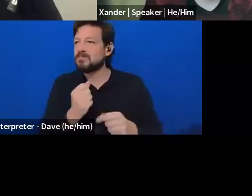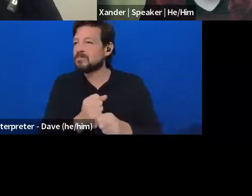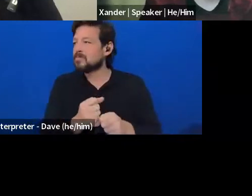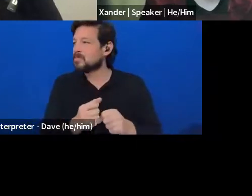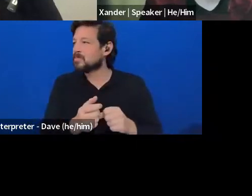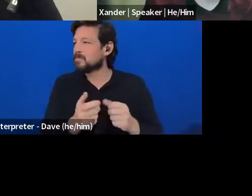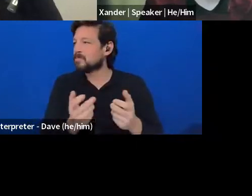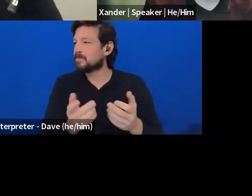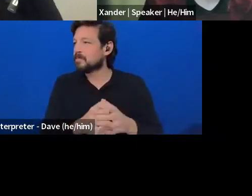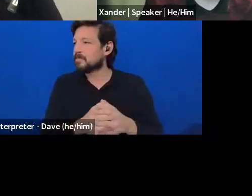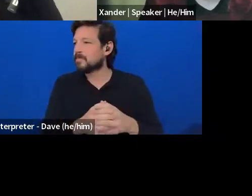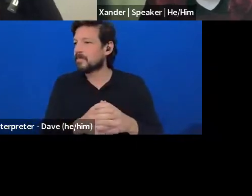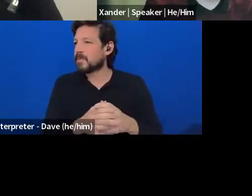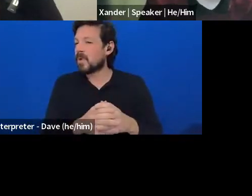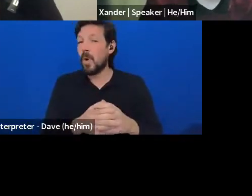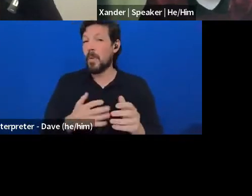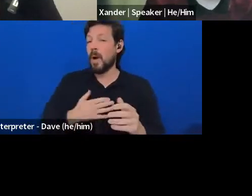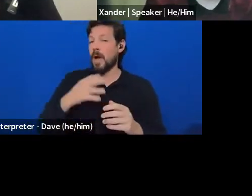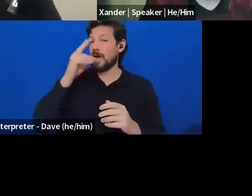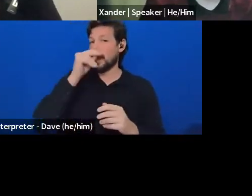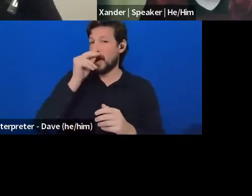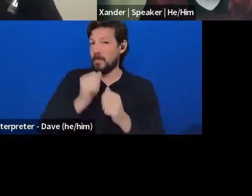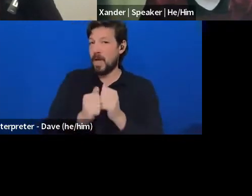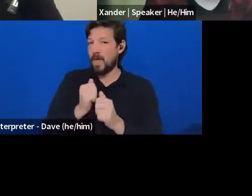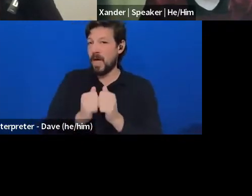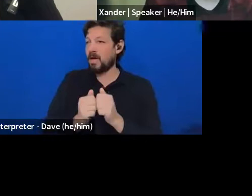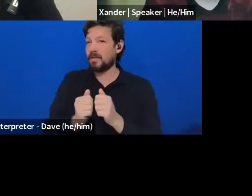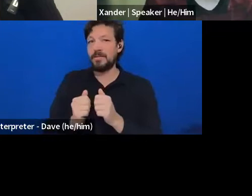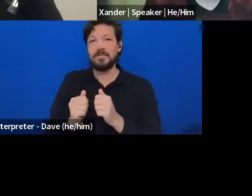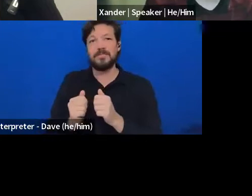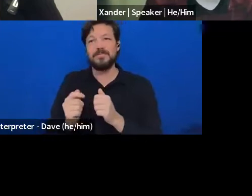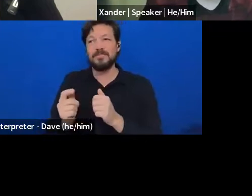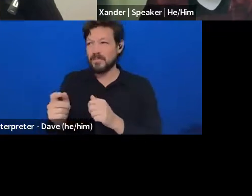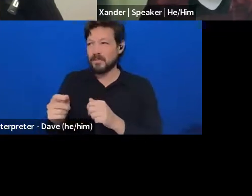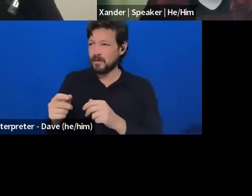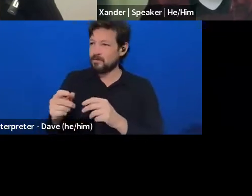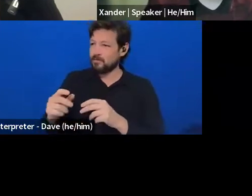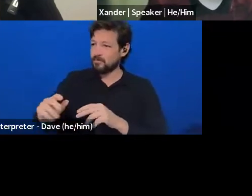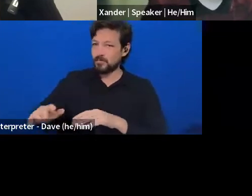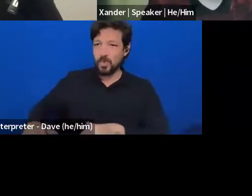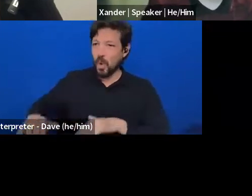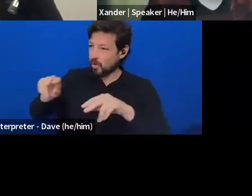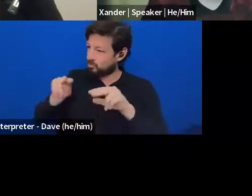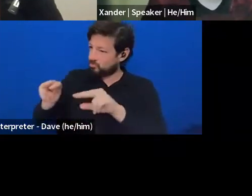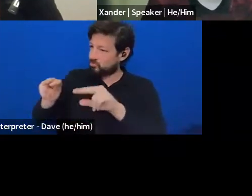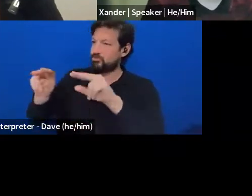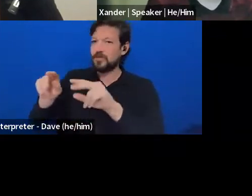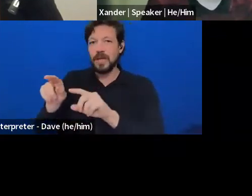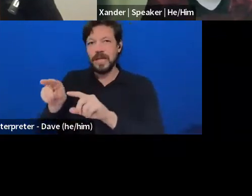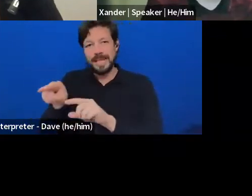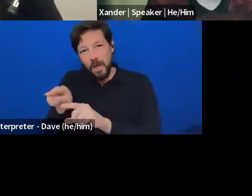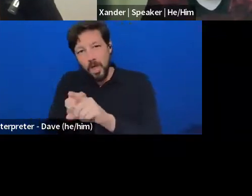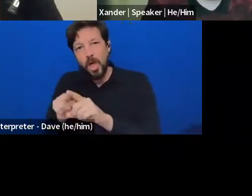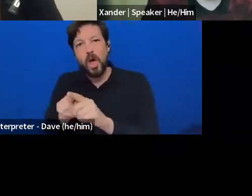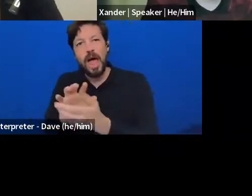more, as my younger brother grew up and having to have those skills, and watching him learn some of these advocacy